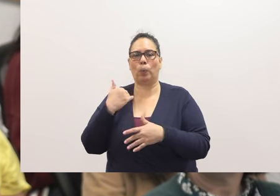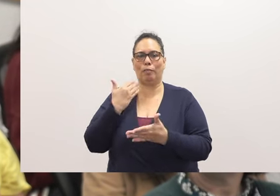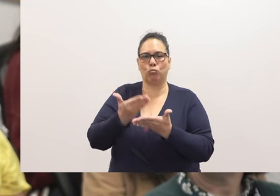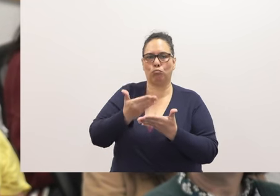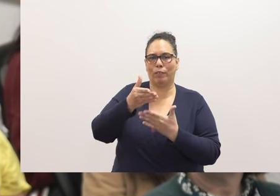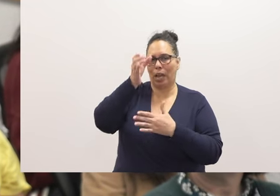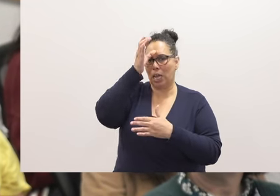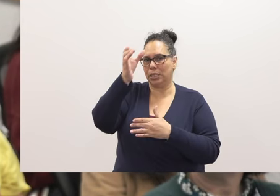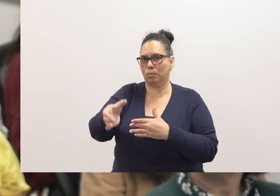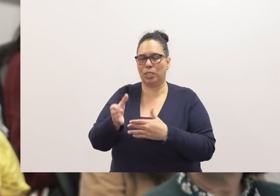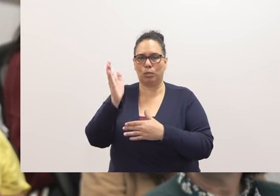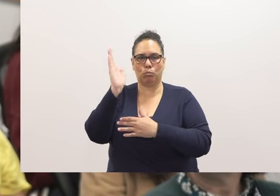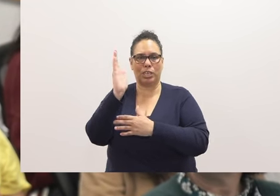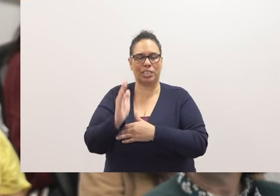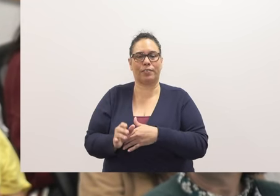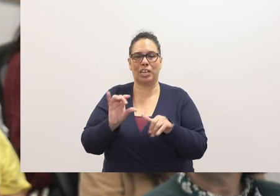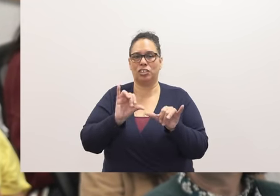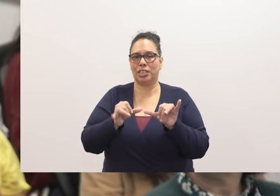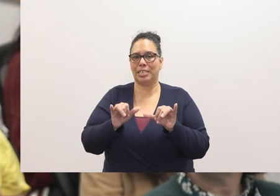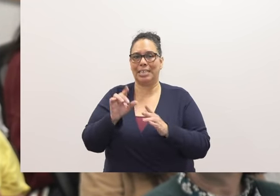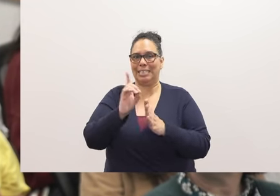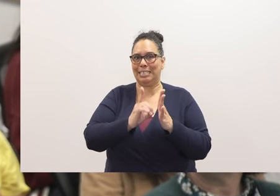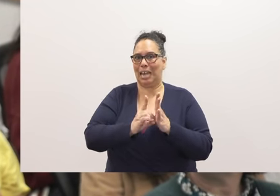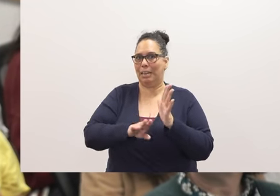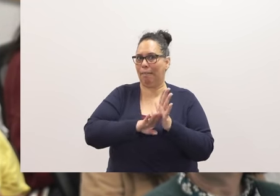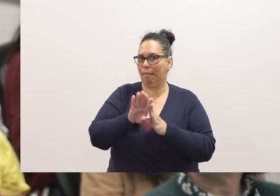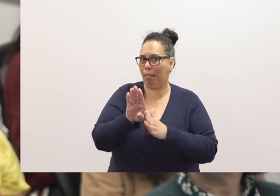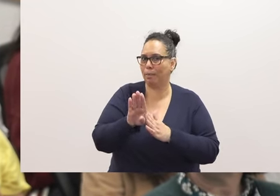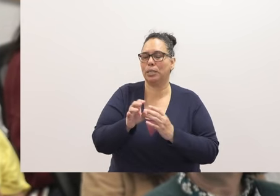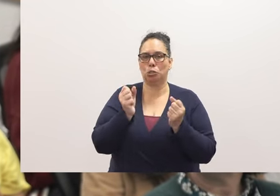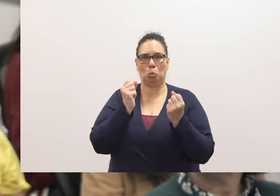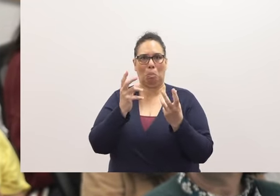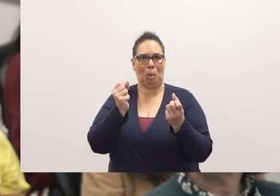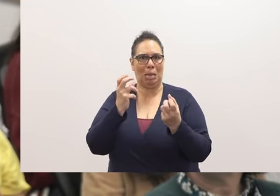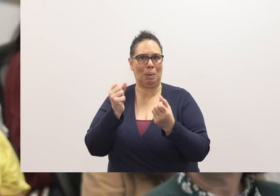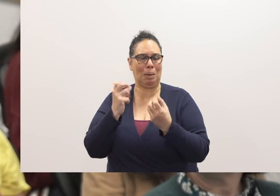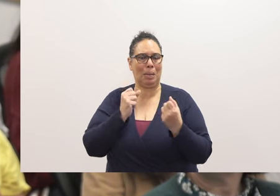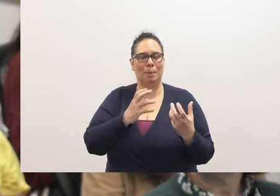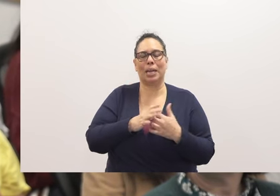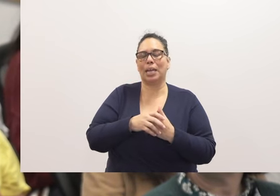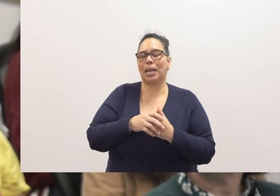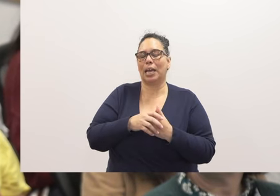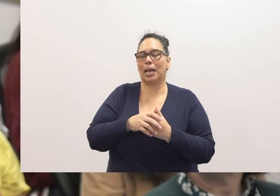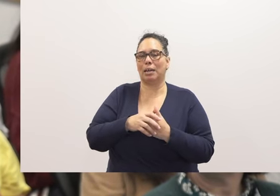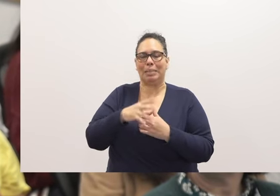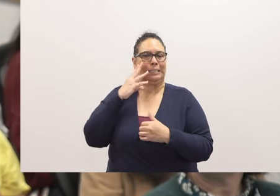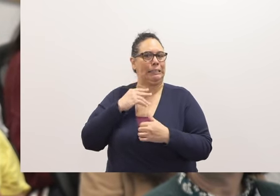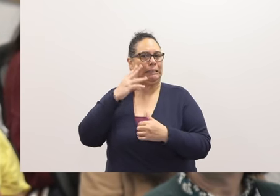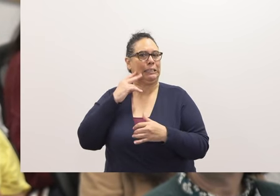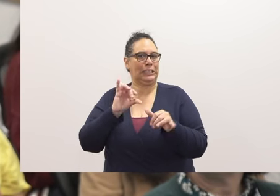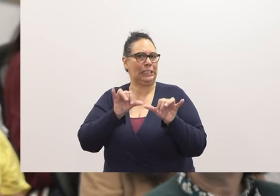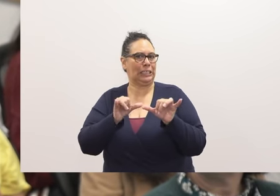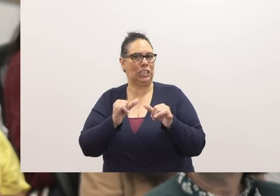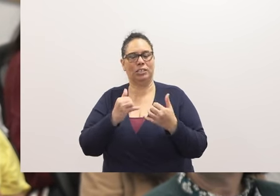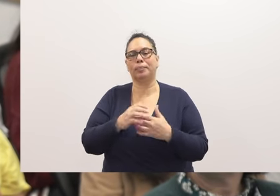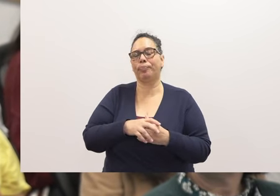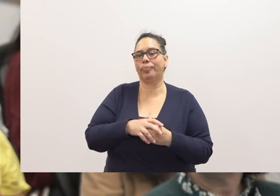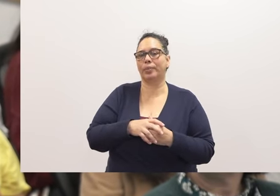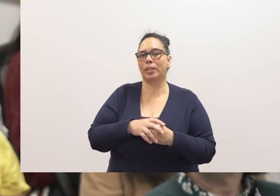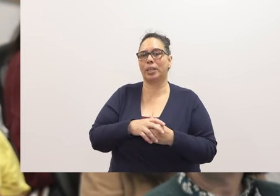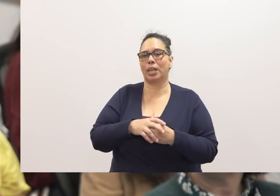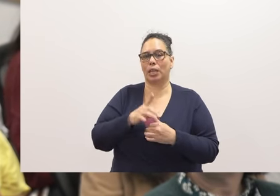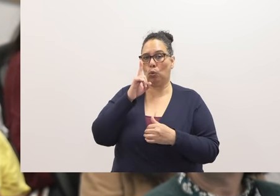the engineering design and development class to many experienced engineers and alumni tonight. CAMS continues to bring one